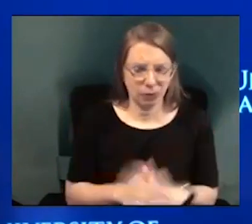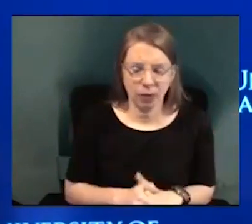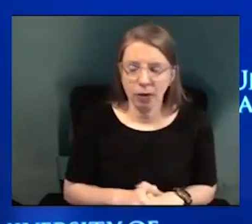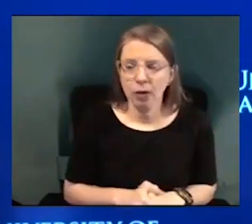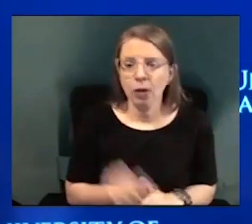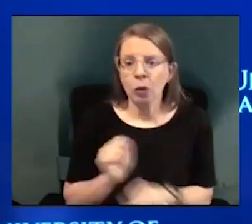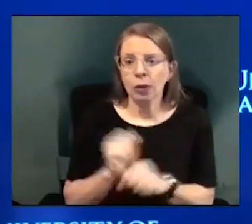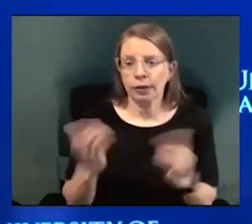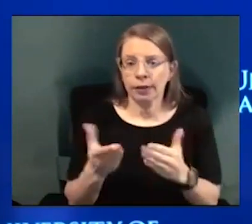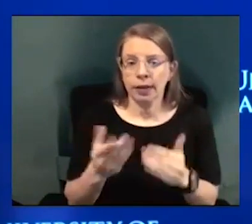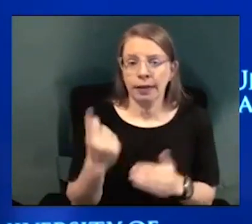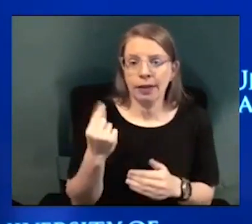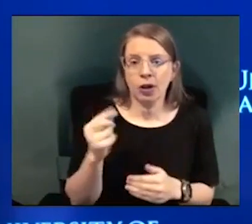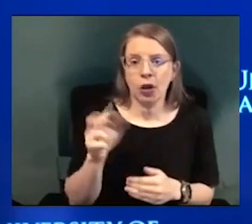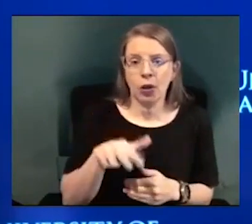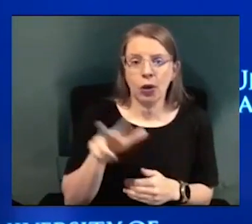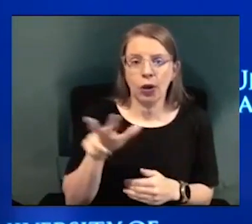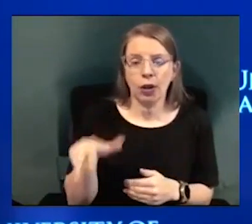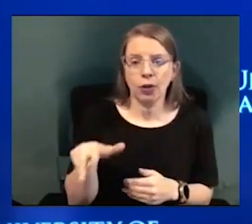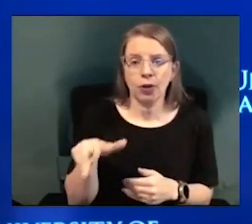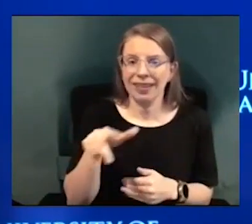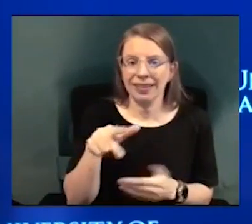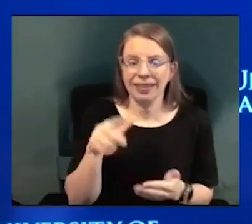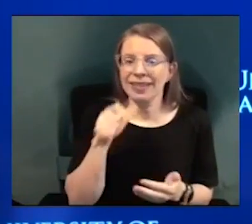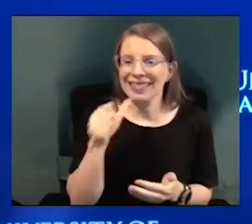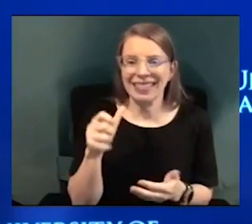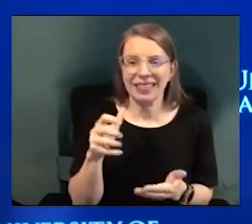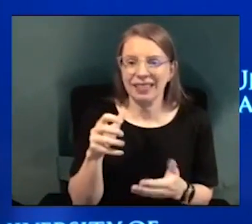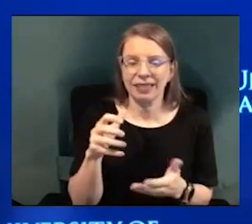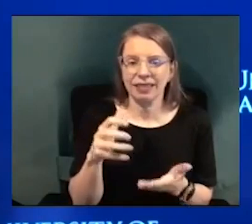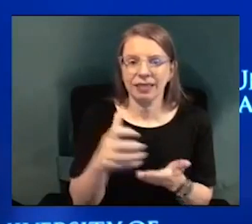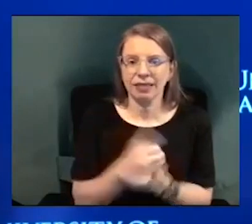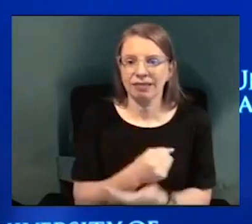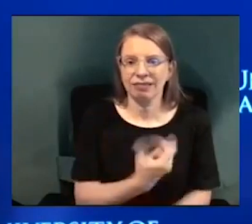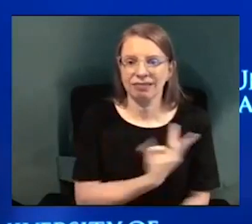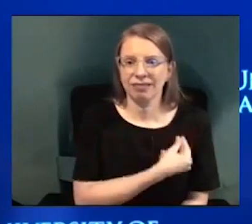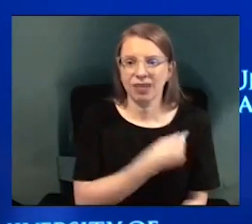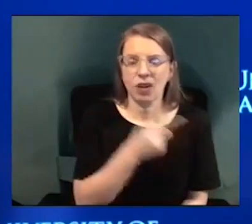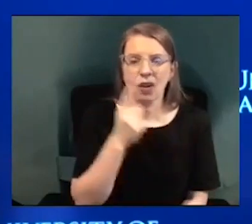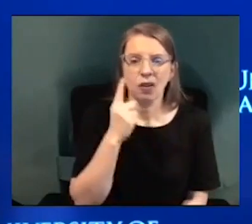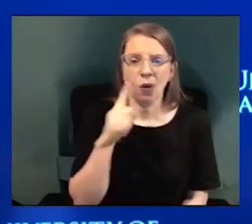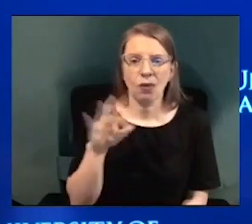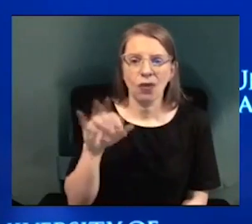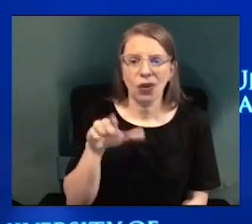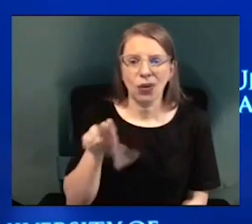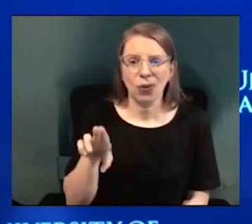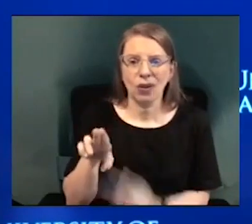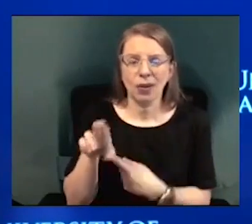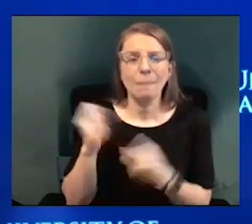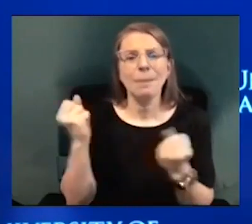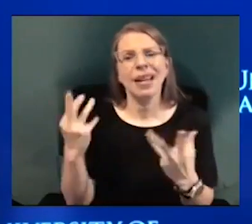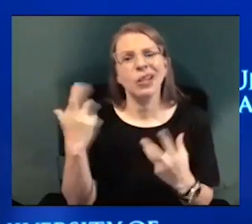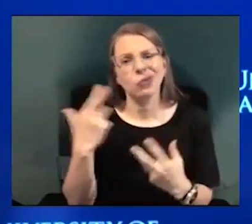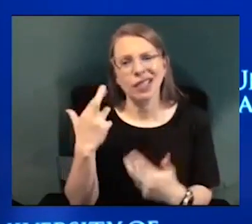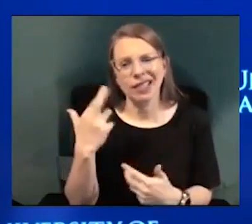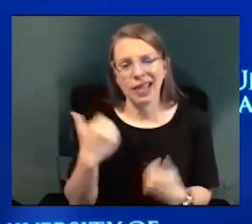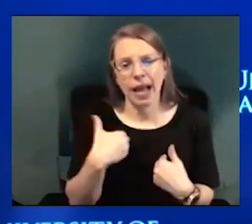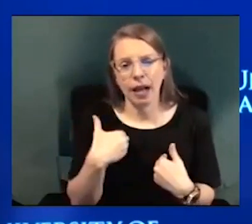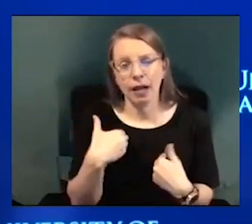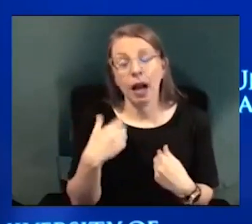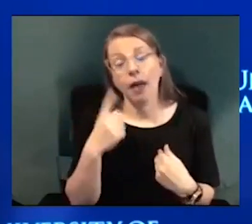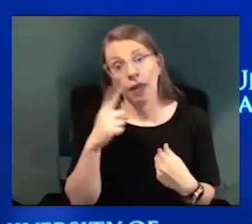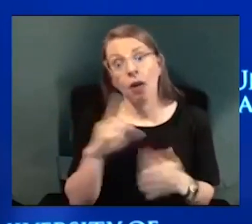Last year, 33 people didn't get vaccinated for influenza. 33. And most of those had really good reasons to know. I think probably all of them had very good reasons to